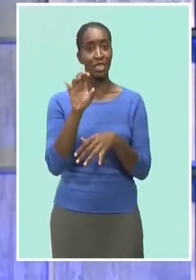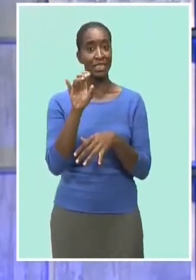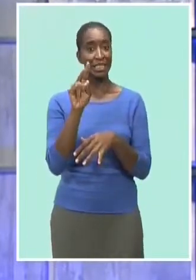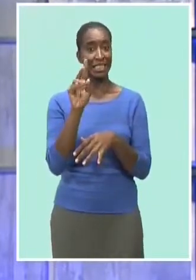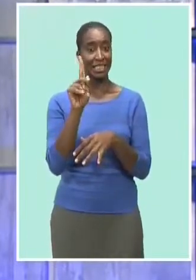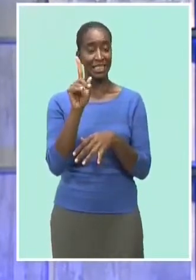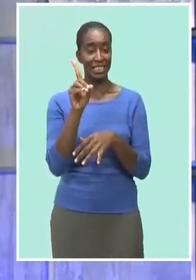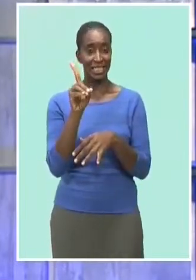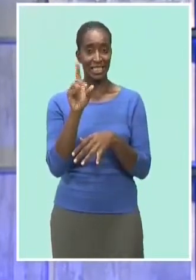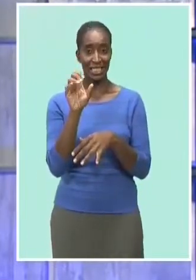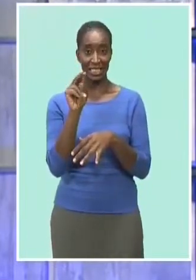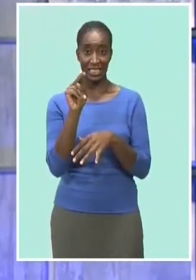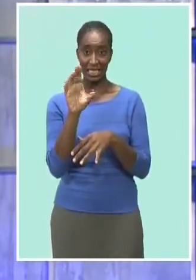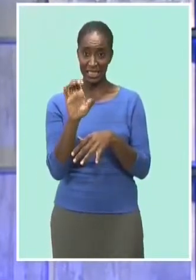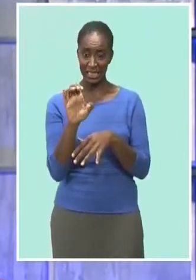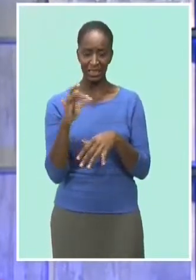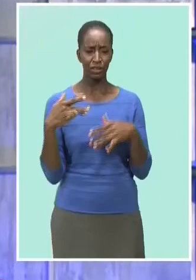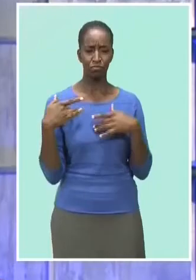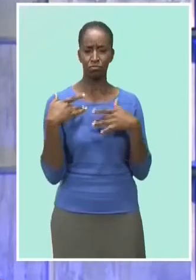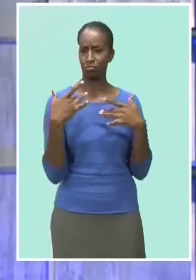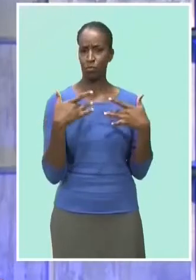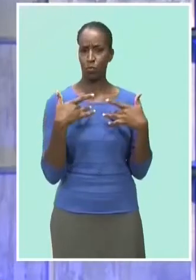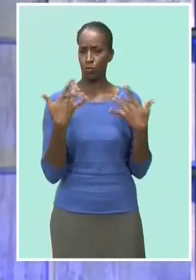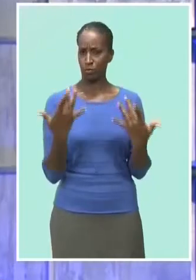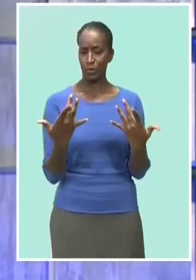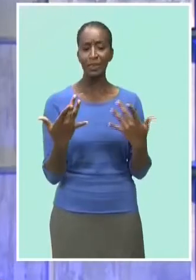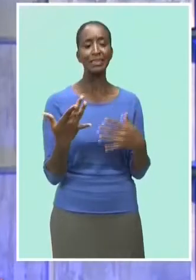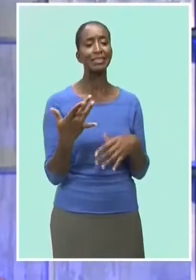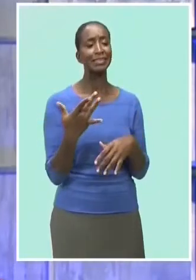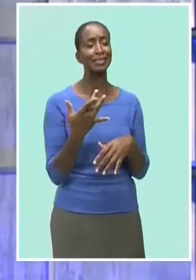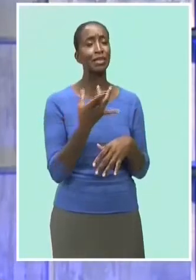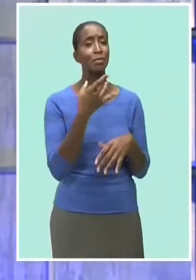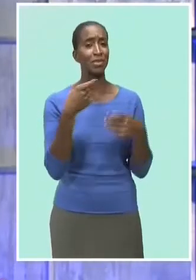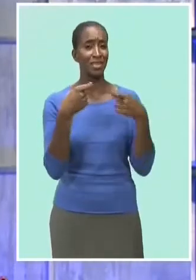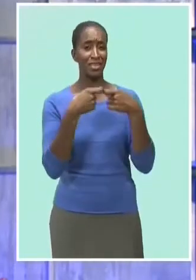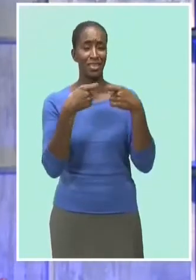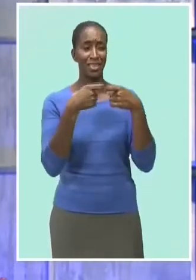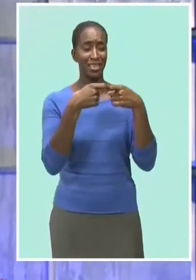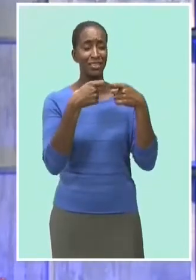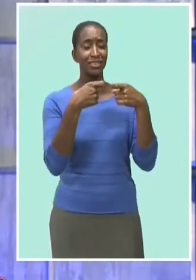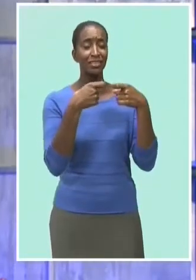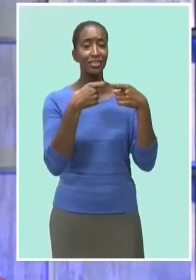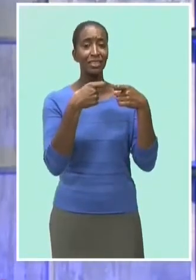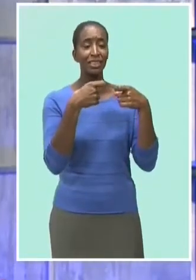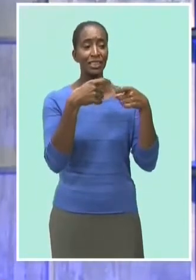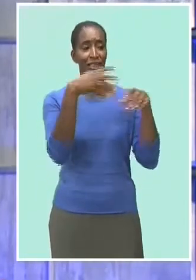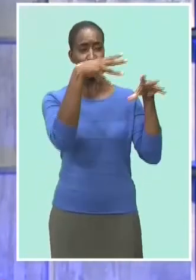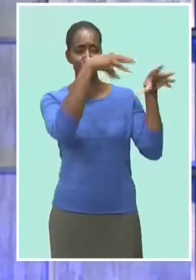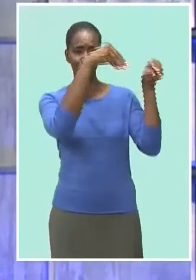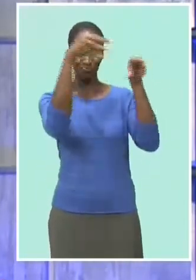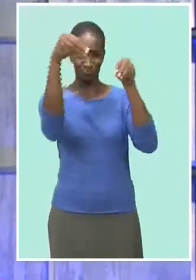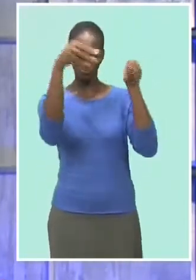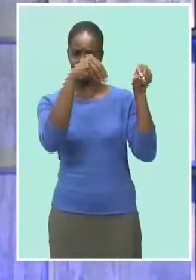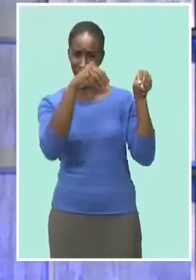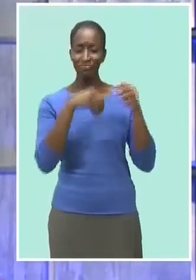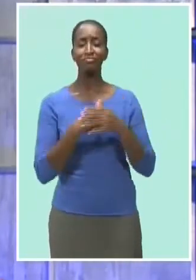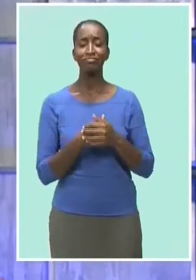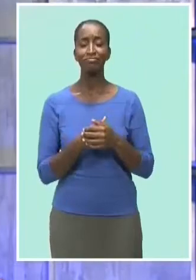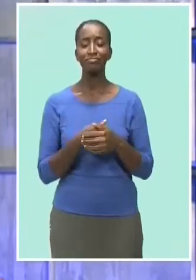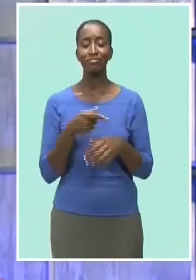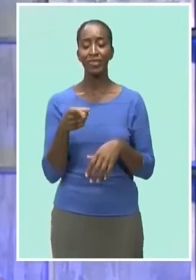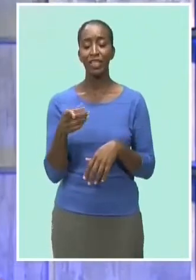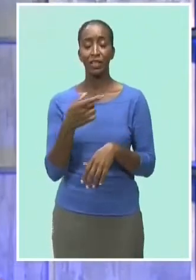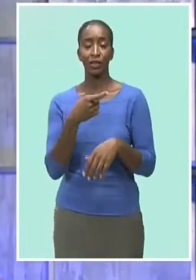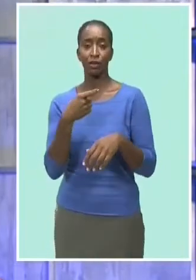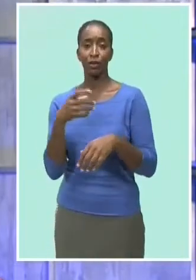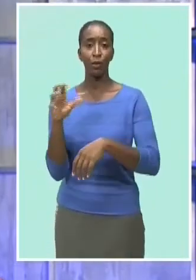Now, for months, the Bahamas Power and Light Company has been operating a load-sharing system in New Providence as it deals with a number of